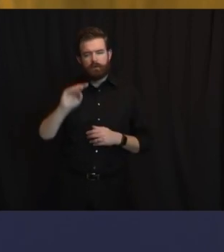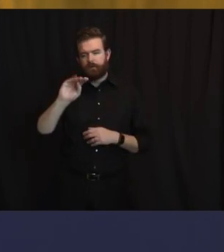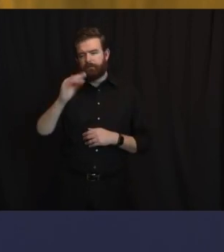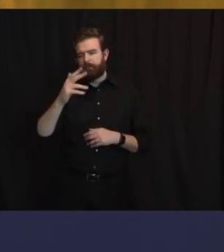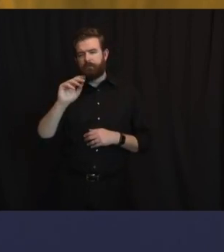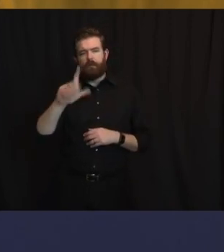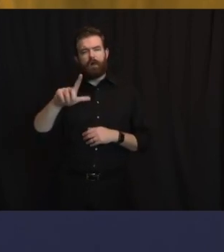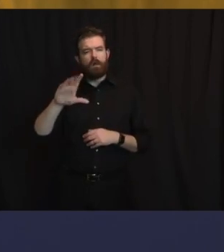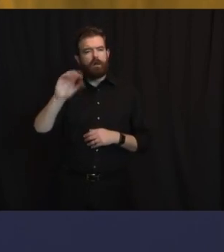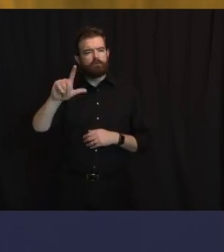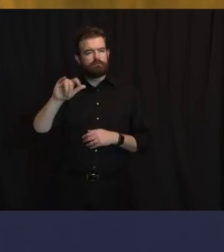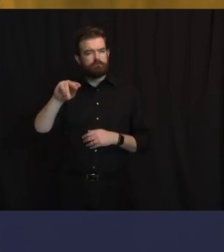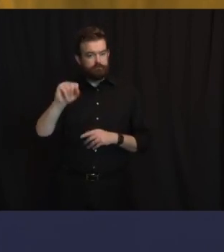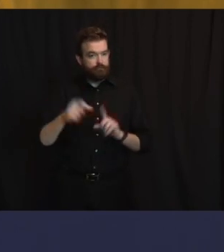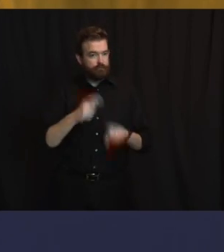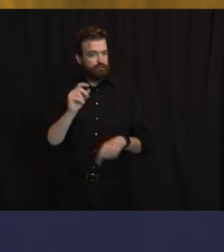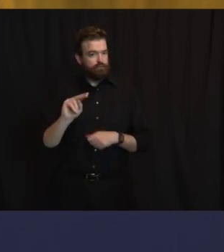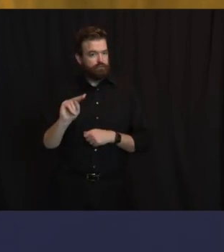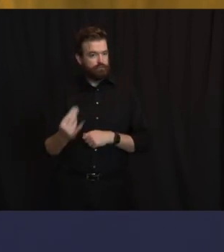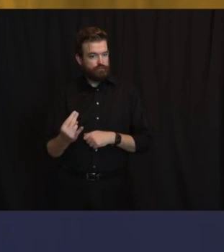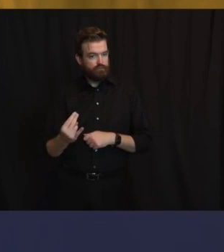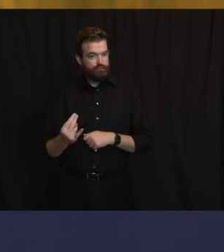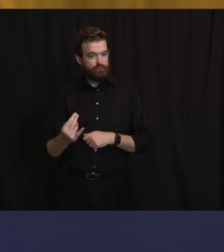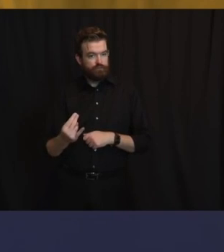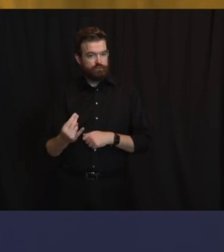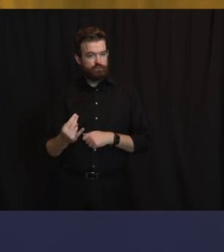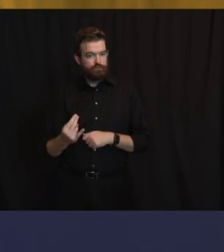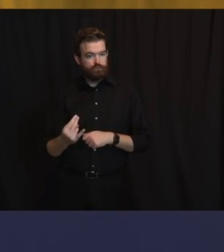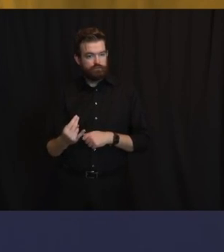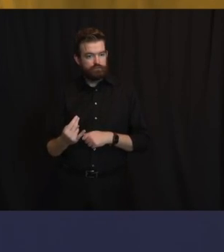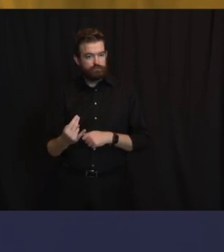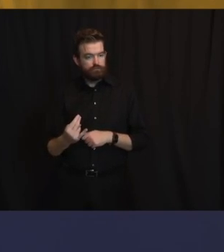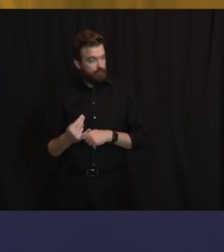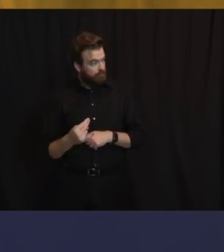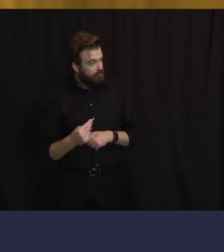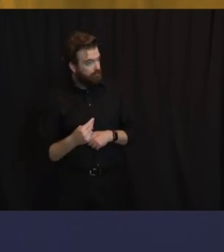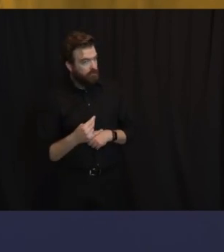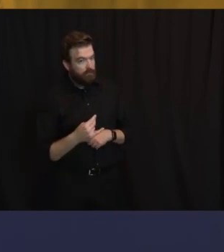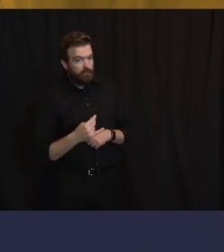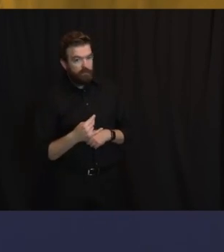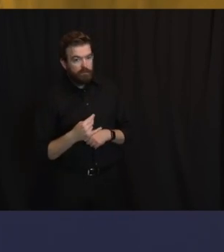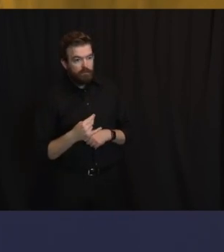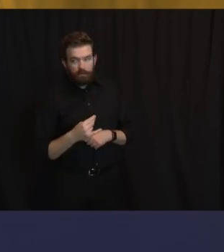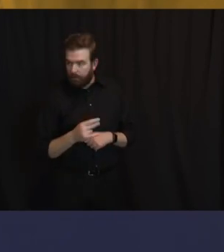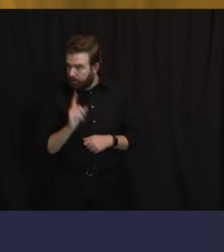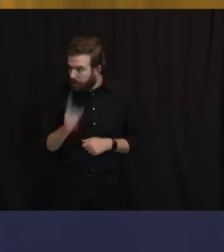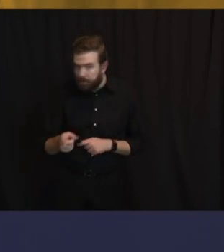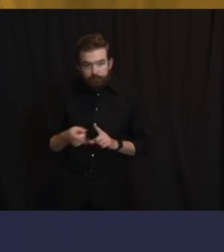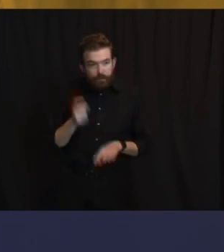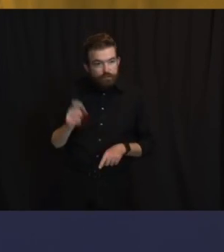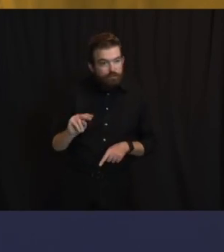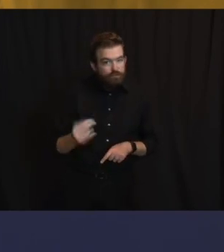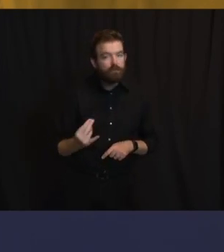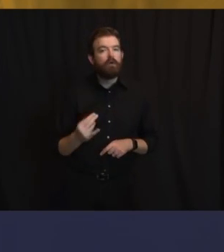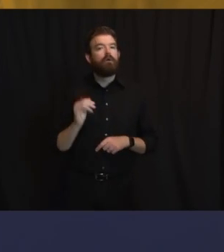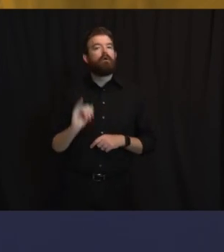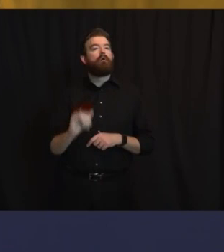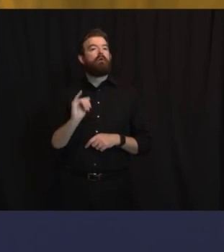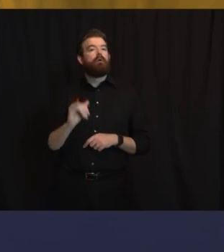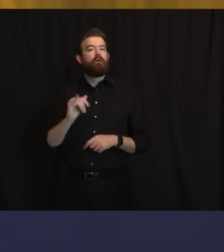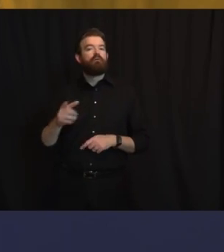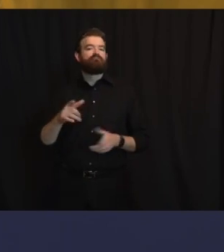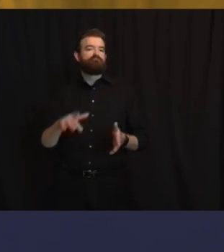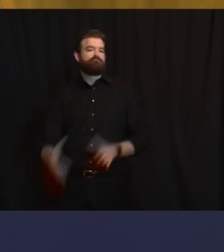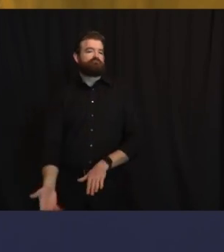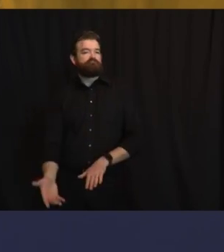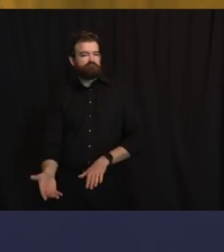You're serious? Yeah. Wow, I didn't realize that. That's not why I brought it up. Well, God bless him. I didn't know that. So this is the guy who was orbiting the moon